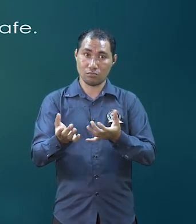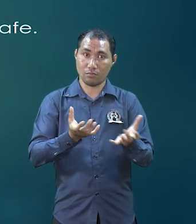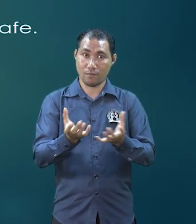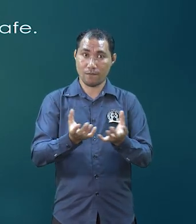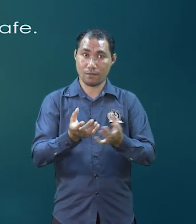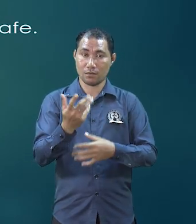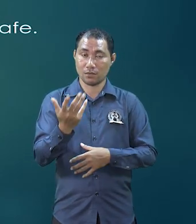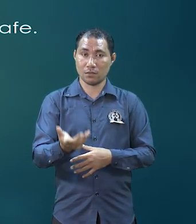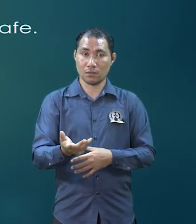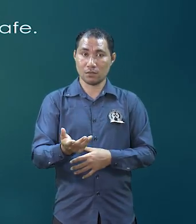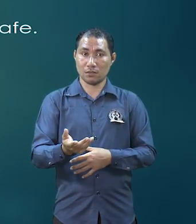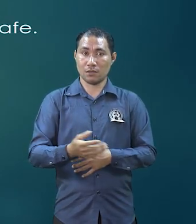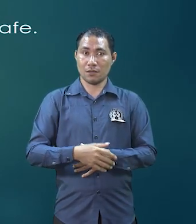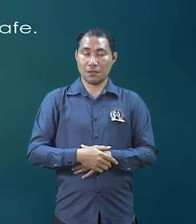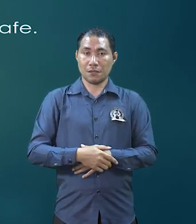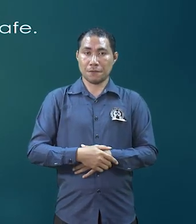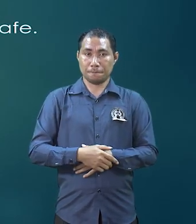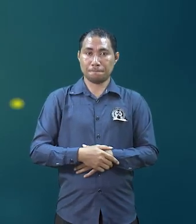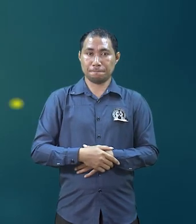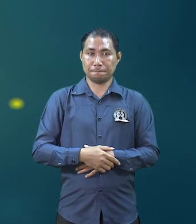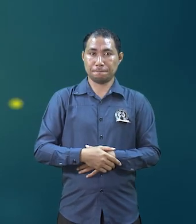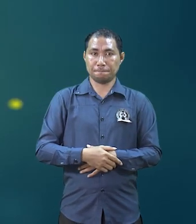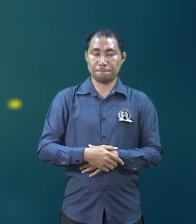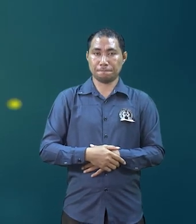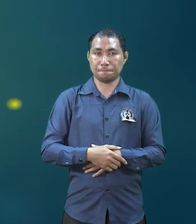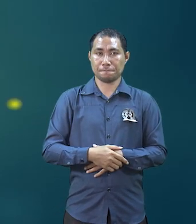and or handling food.